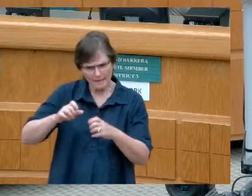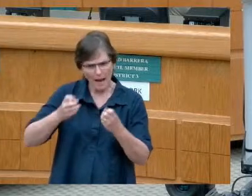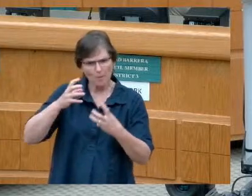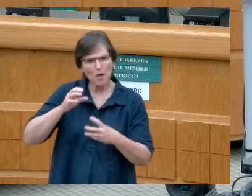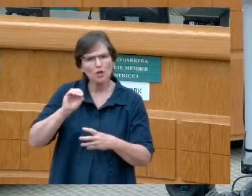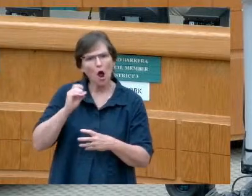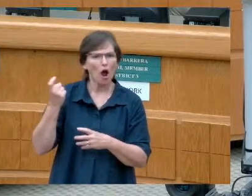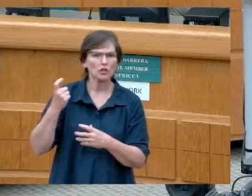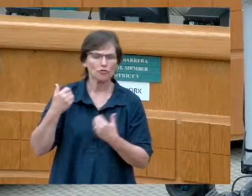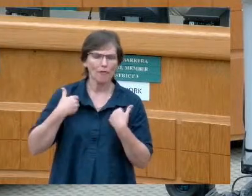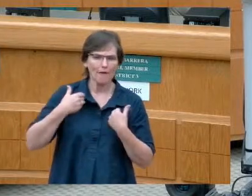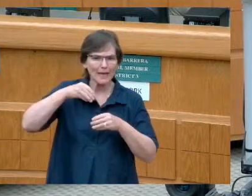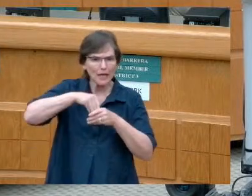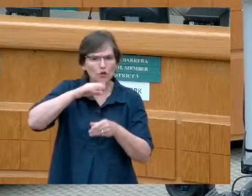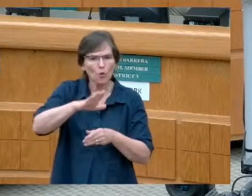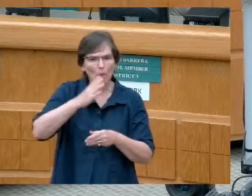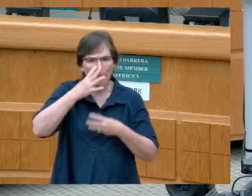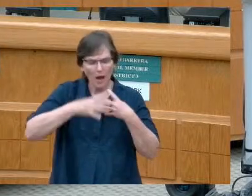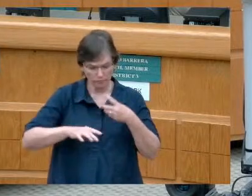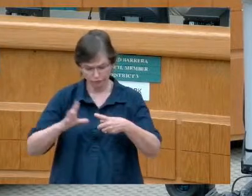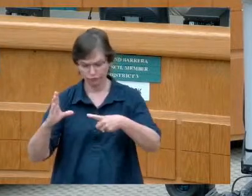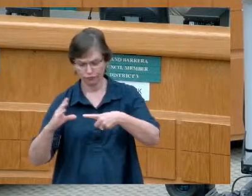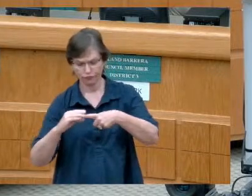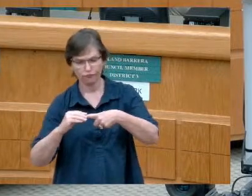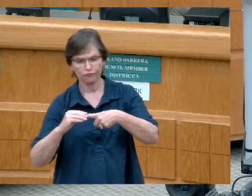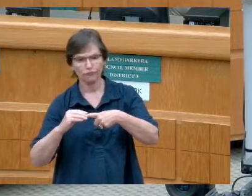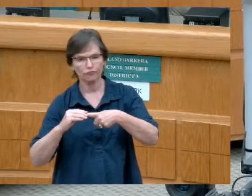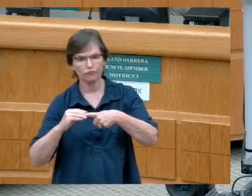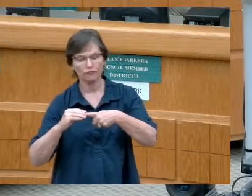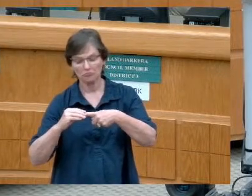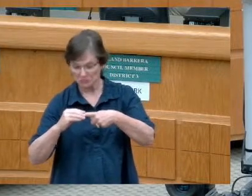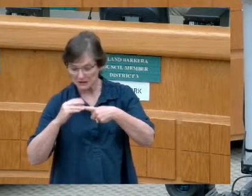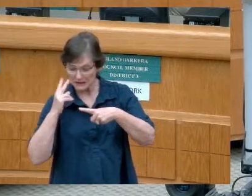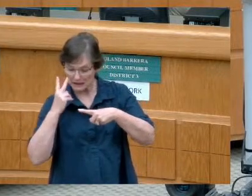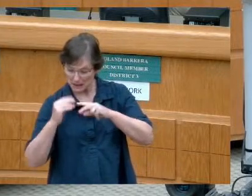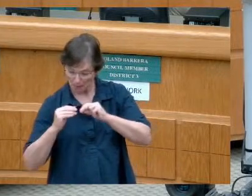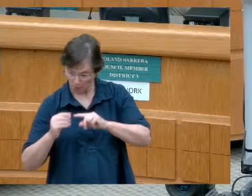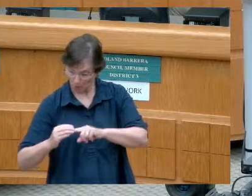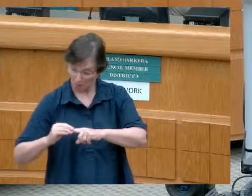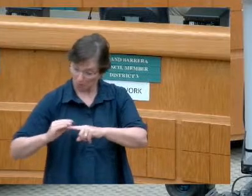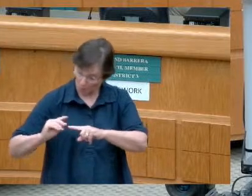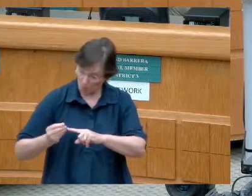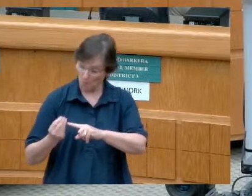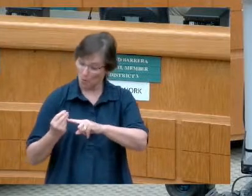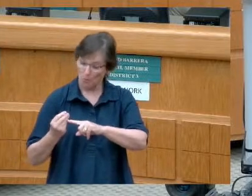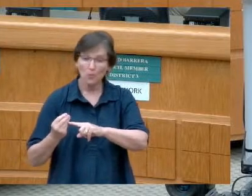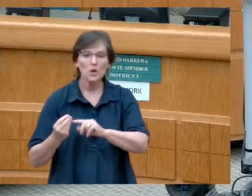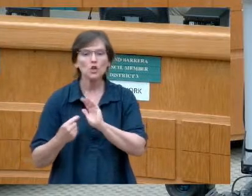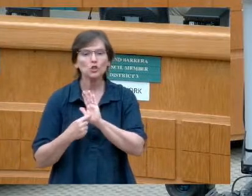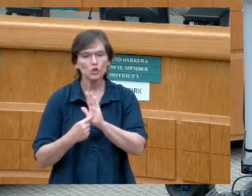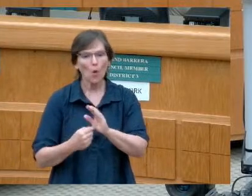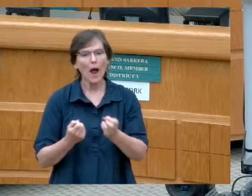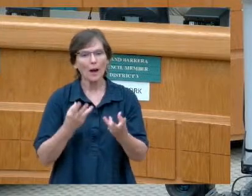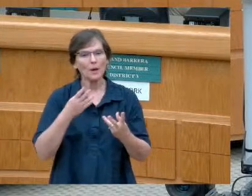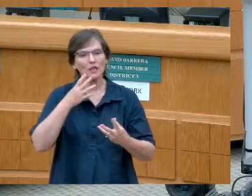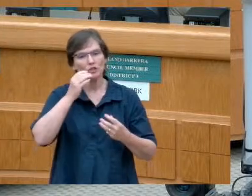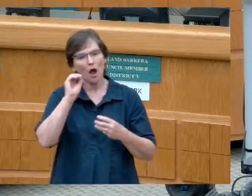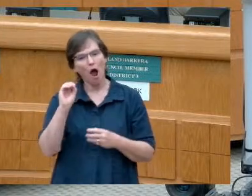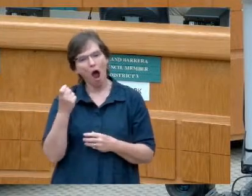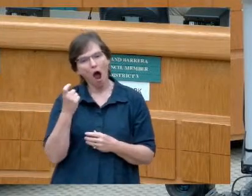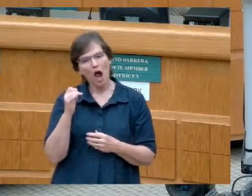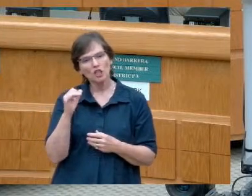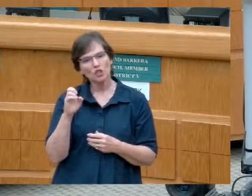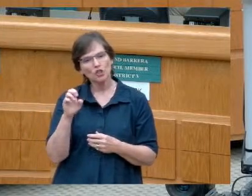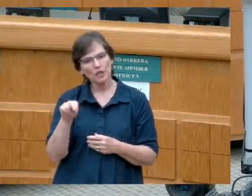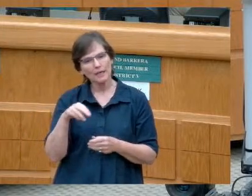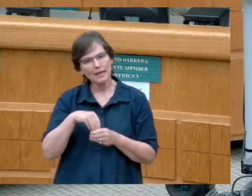blood. You can buy them on Amazon or online or at a local pharmacy. They're around $20 each. If you start to feel